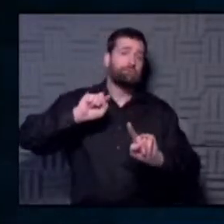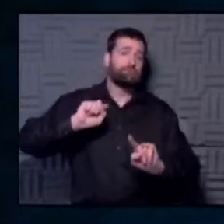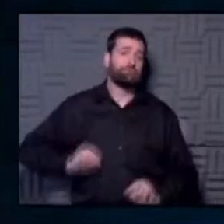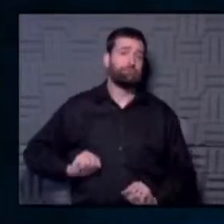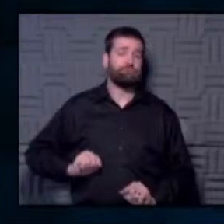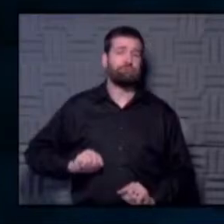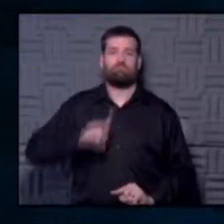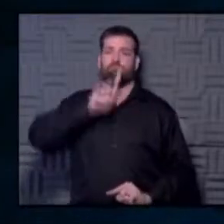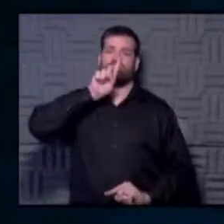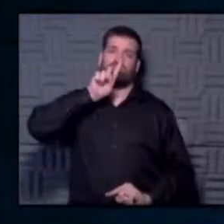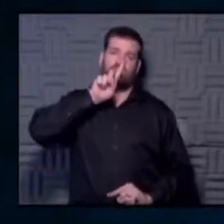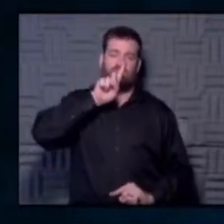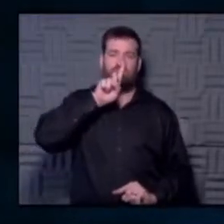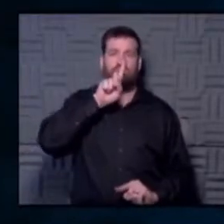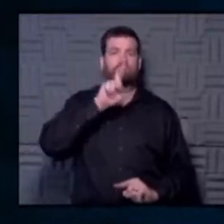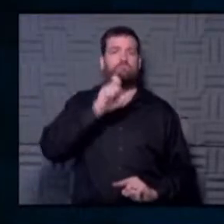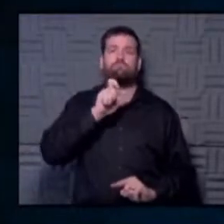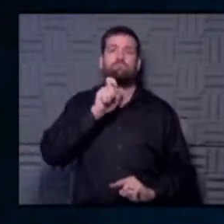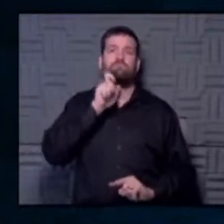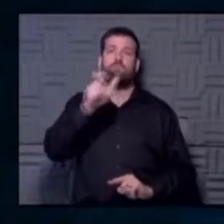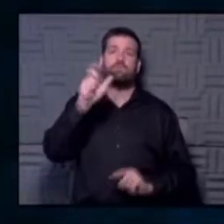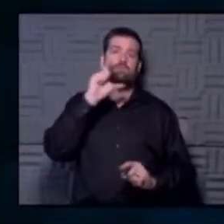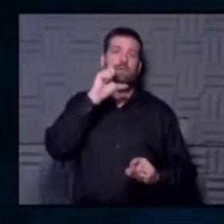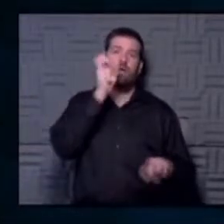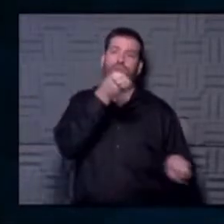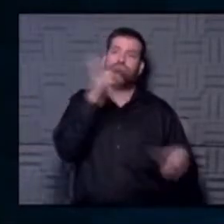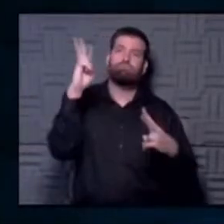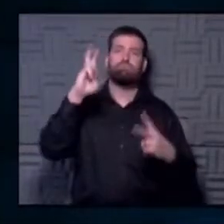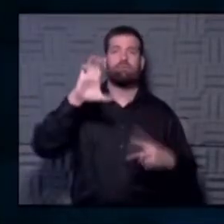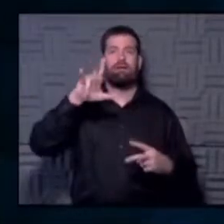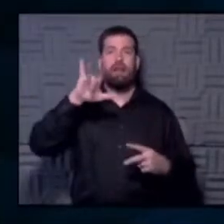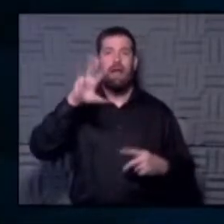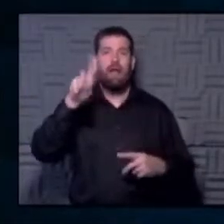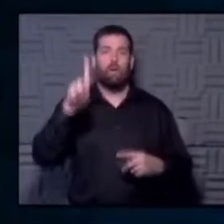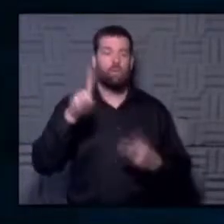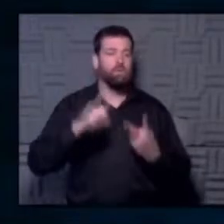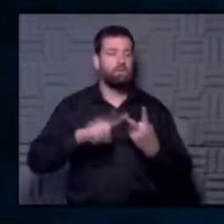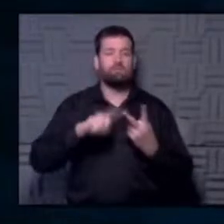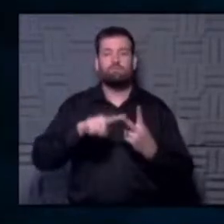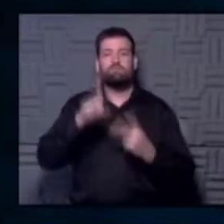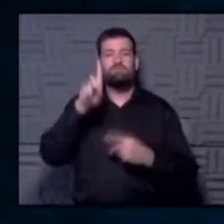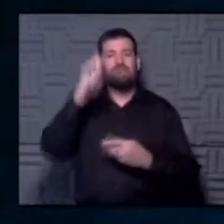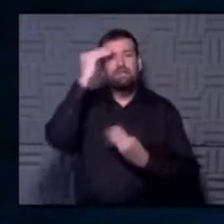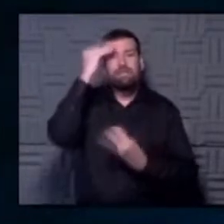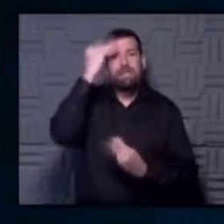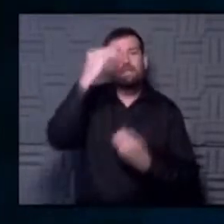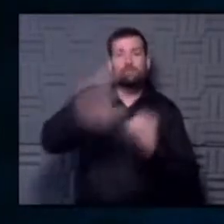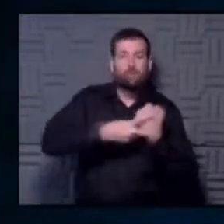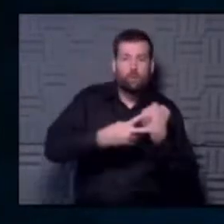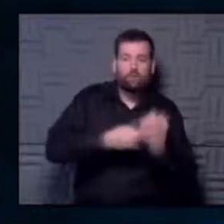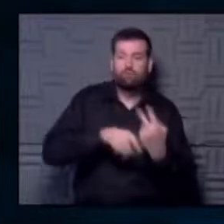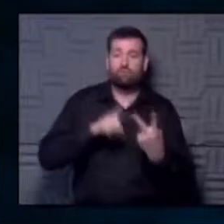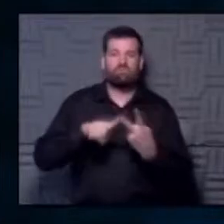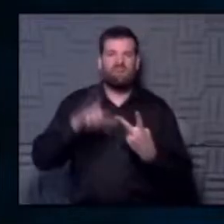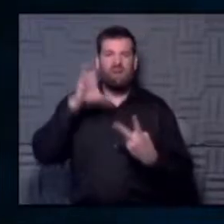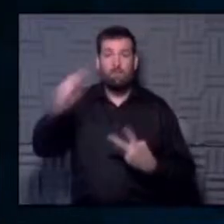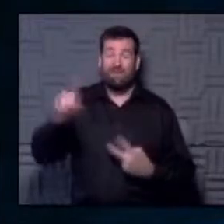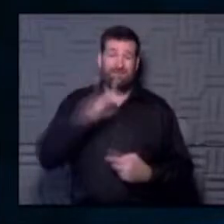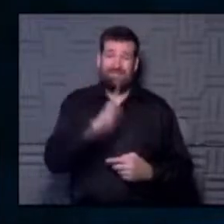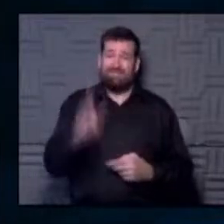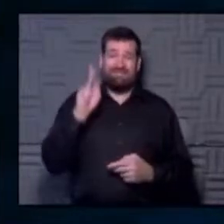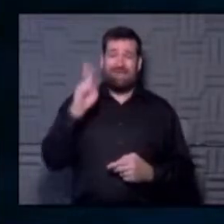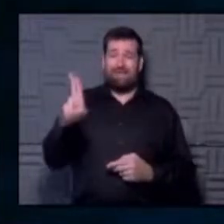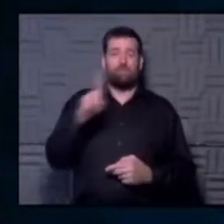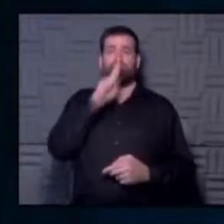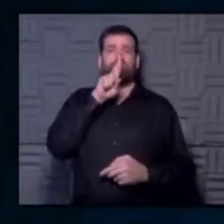are not exposed to the cloud, to any data store, to a company, or even really to KU.